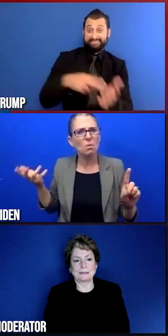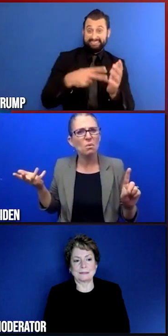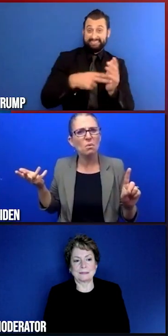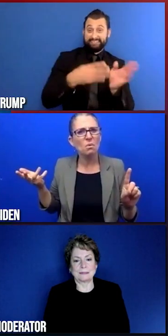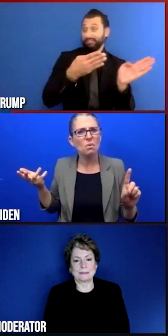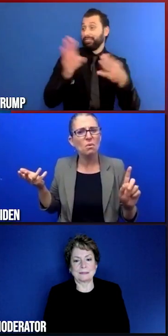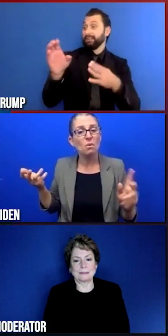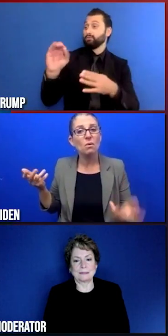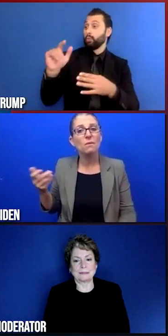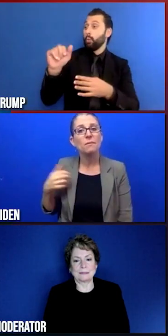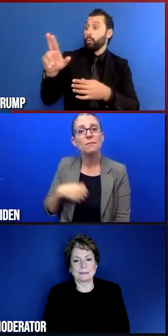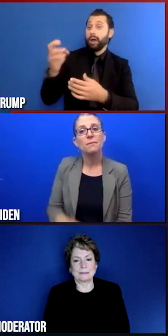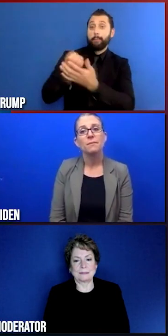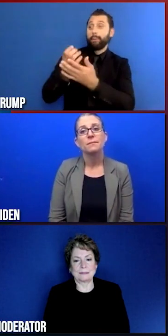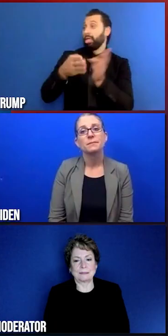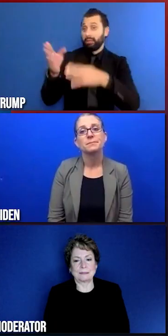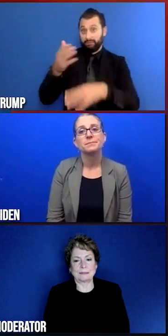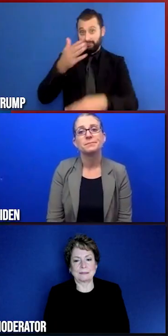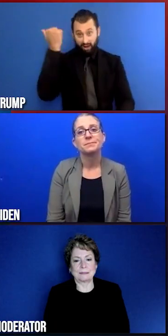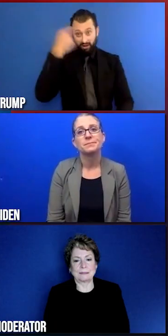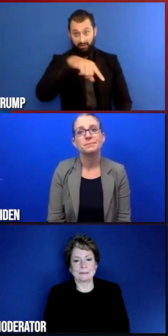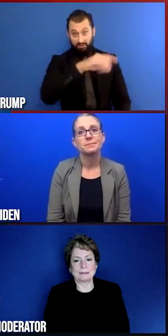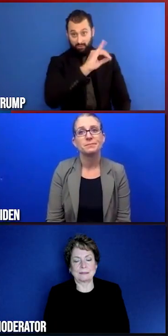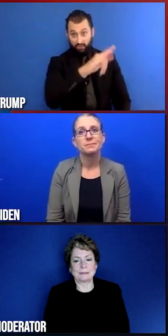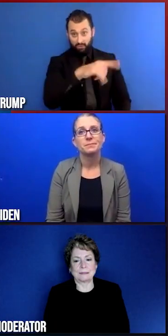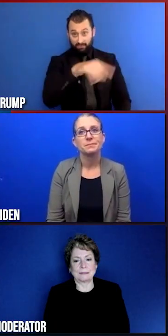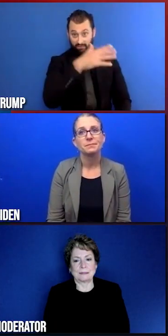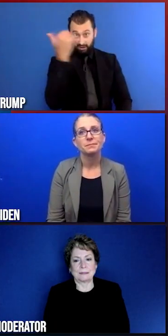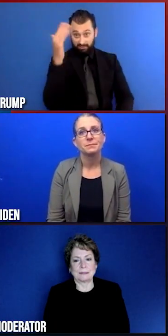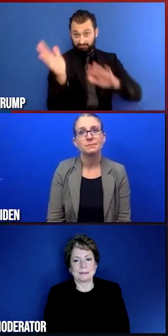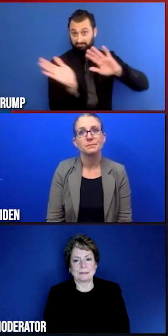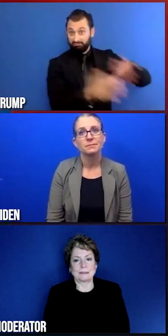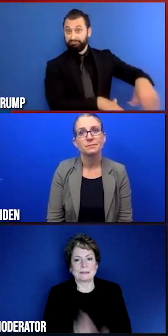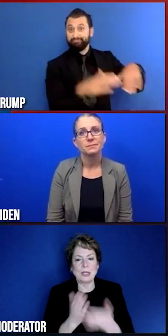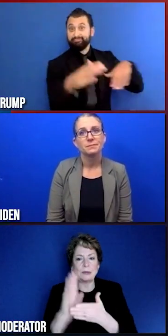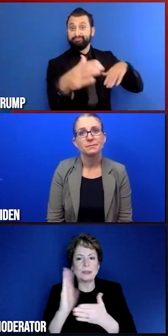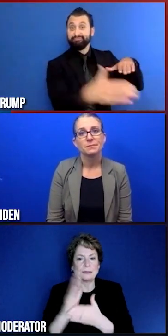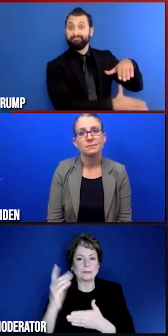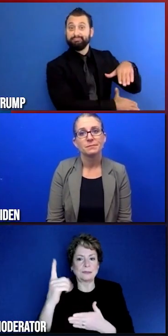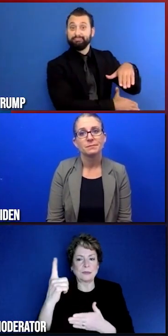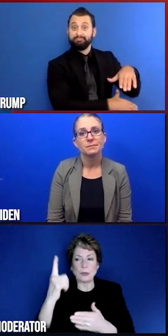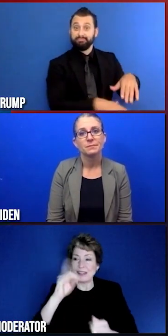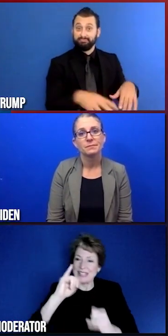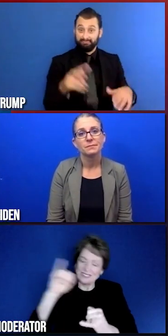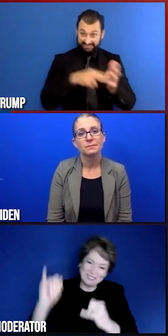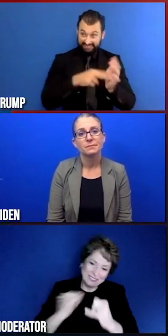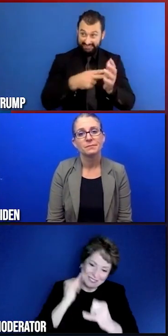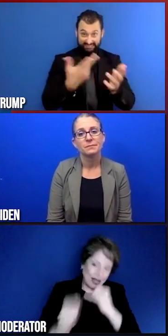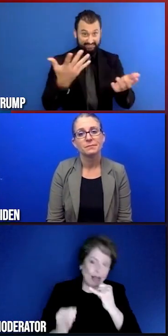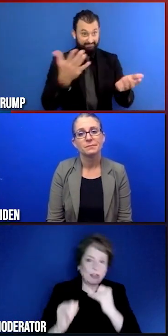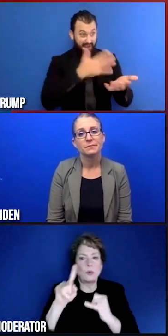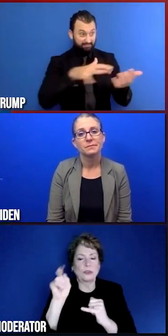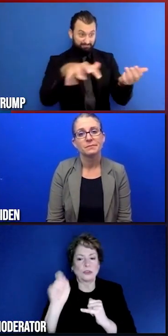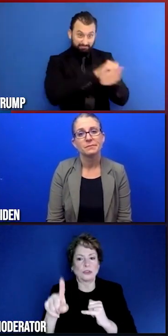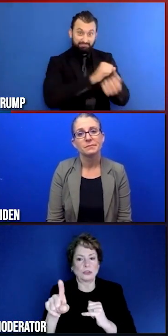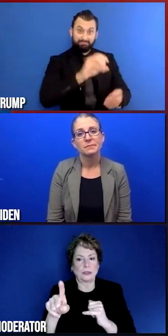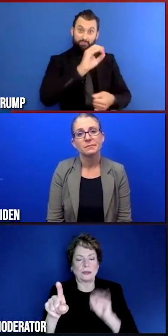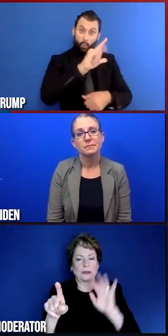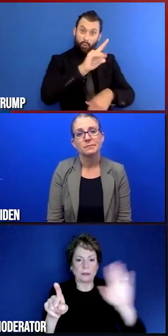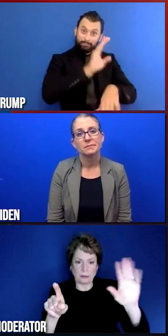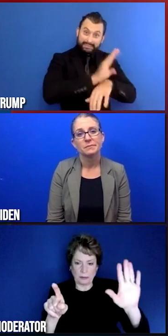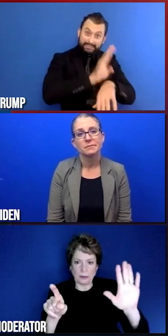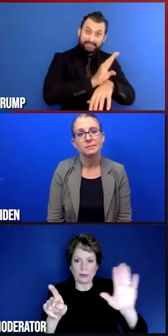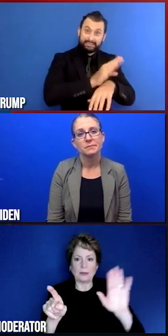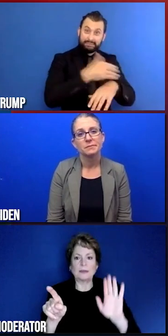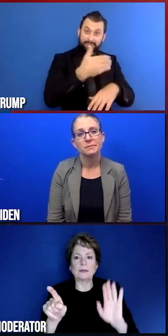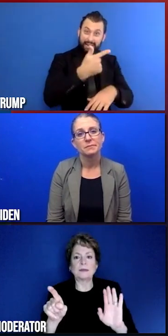business. That's the biggest statement. Okay. Because We have basically one what he's final saying question, is he is Mr. going to President. destroy the oil industry. Will you remember that,